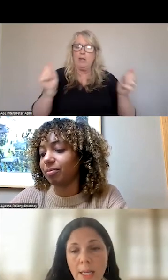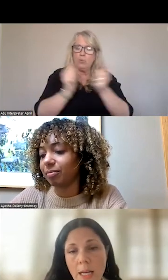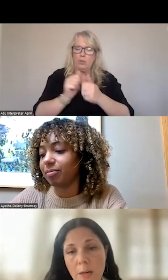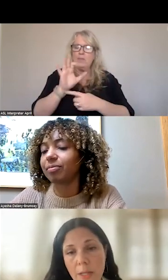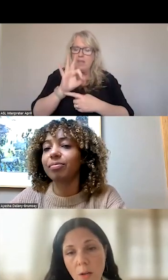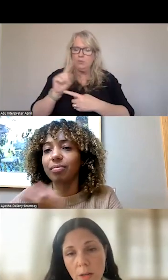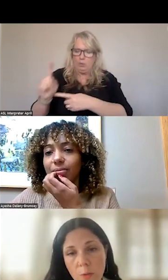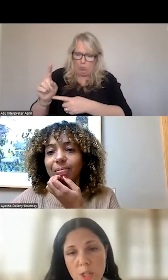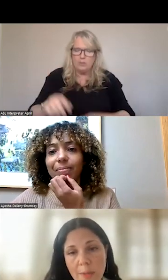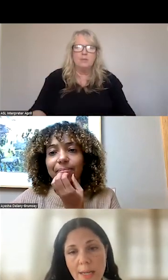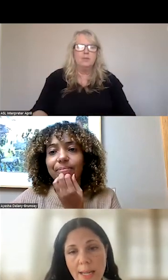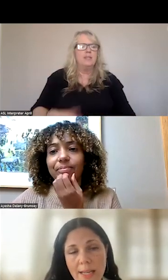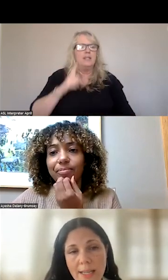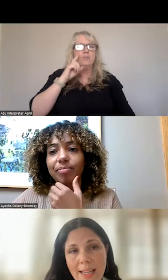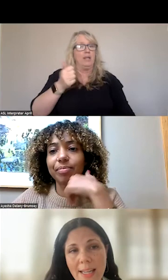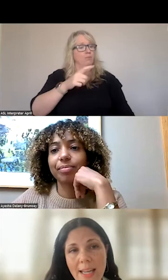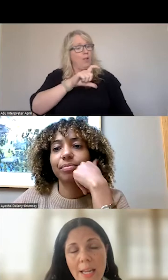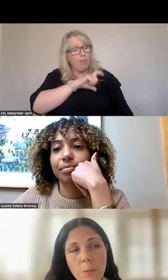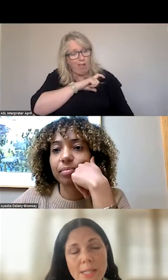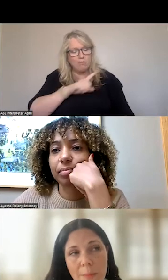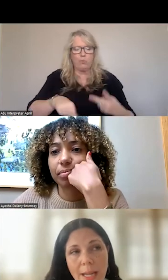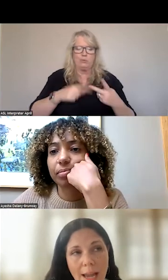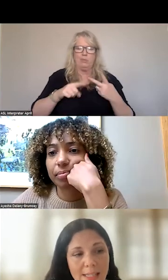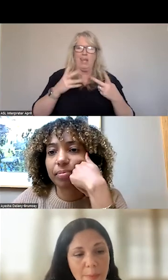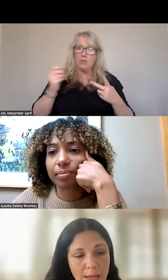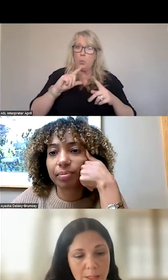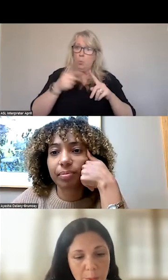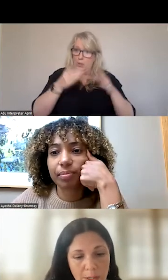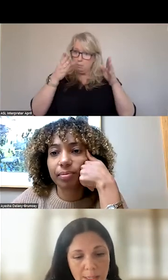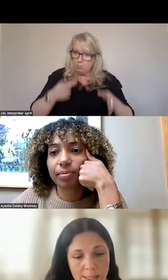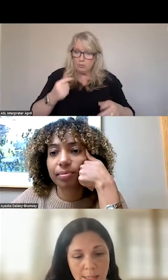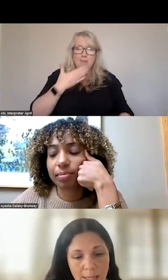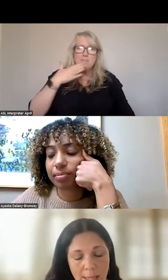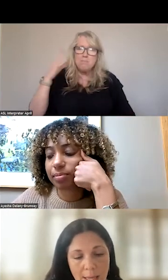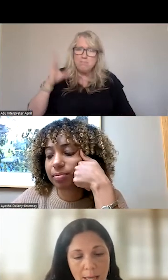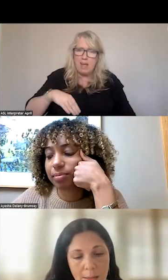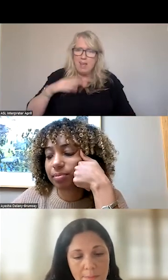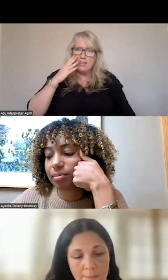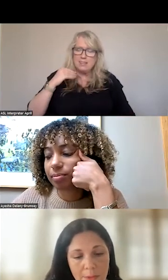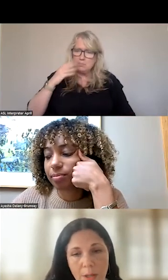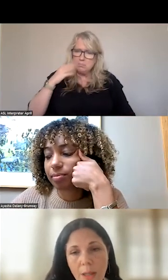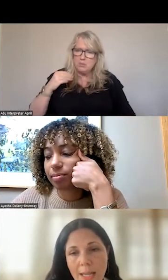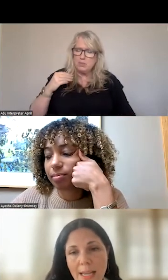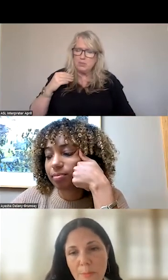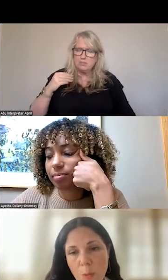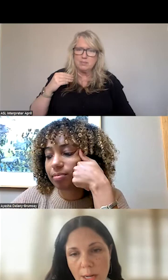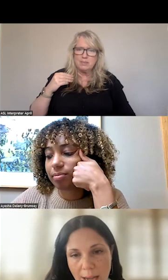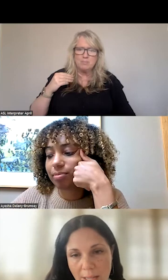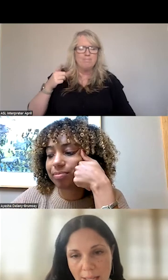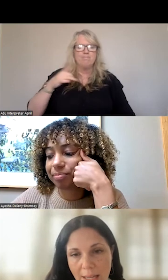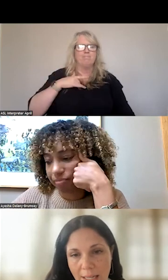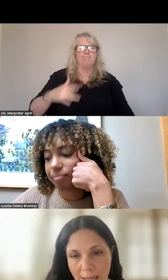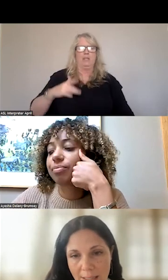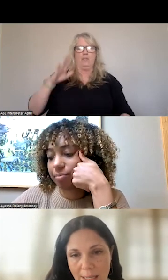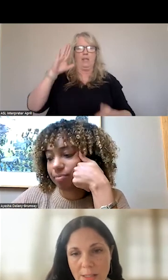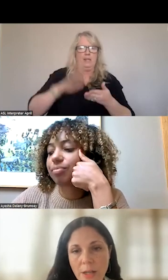911 and law enforcement. And when somebody has a bad experience, they're less apt to want to